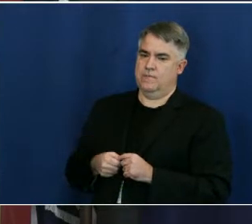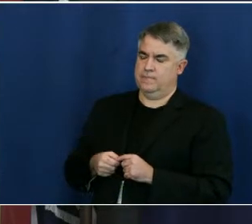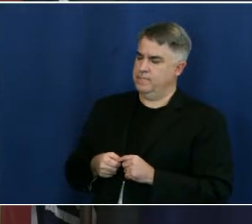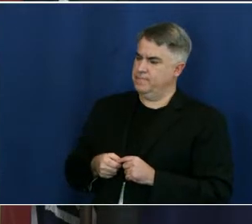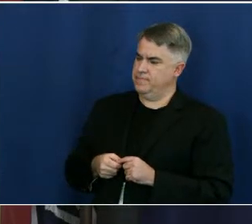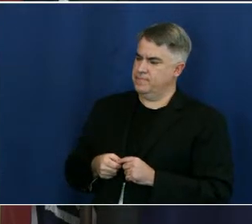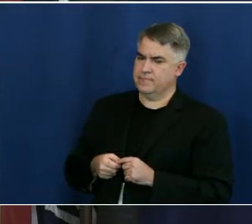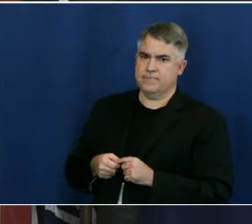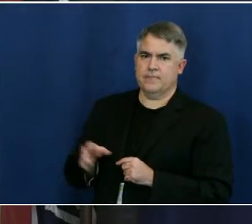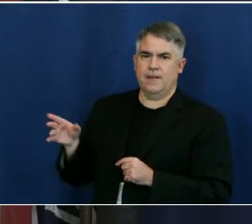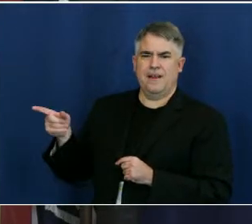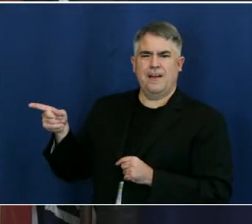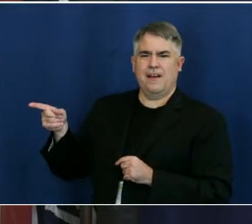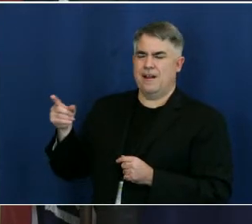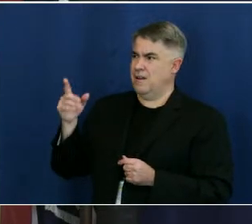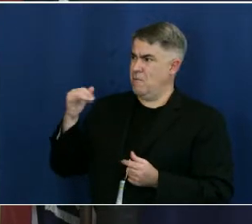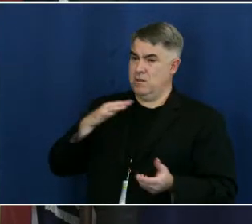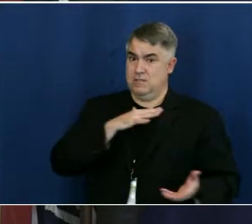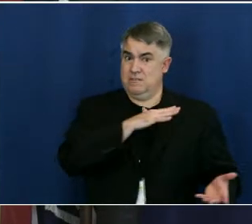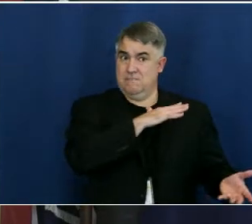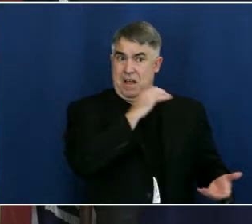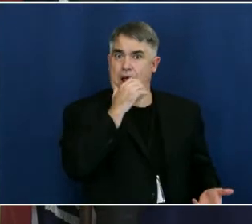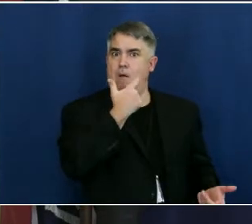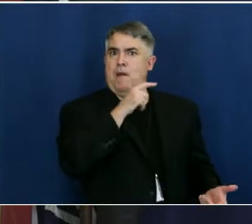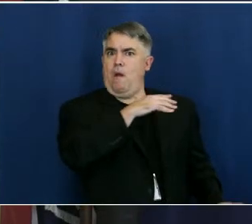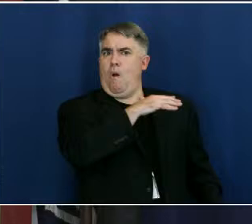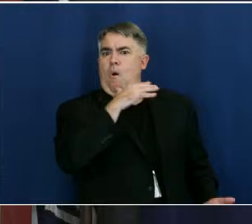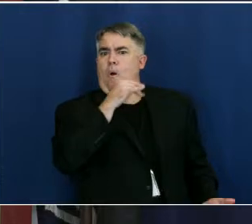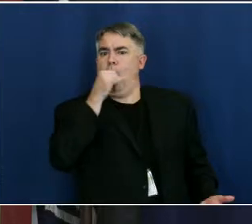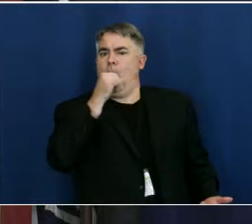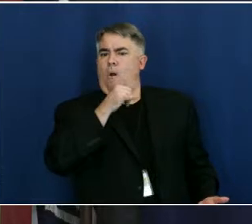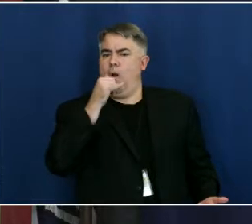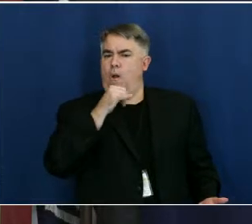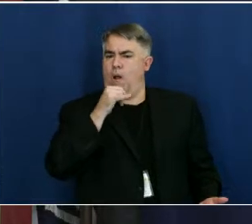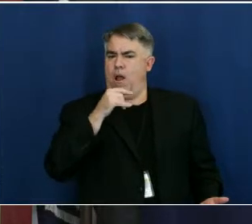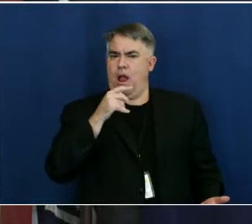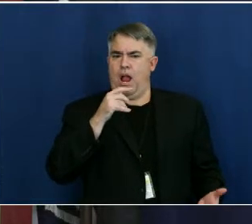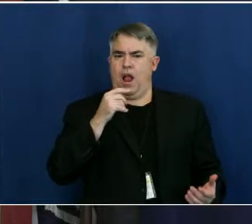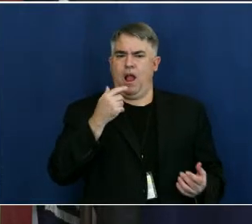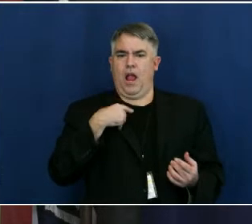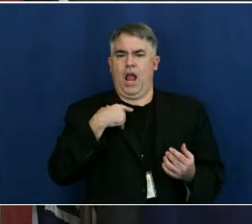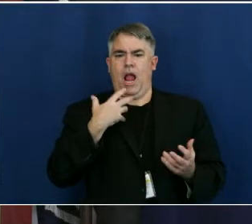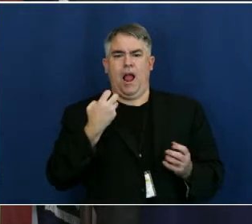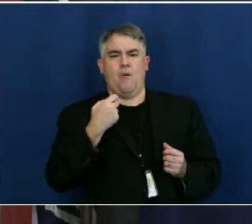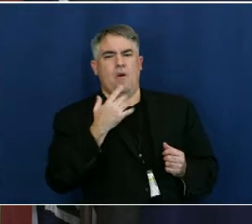eventually increases, will people be able to choose which vaccine they want to receive?